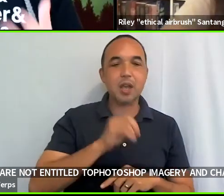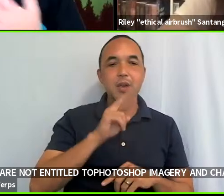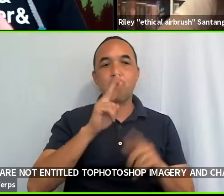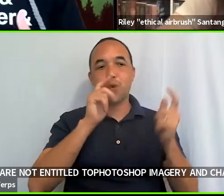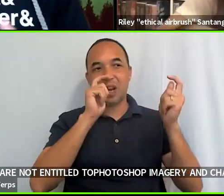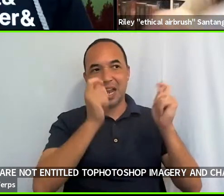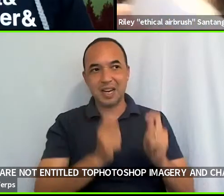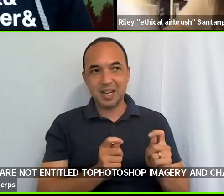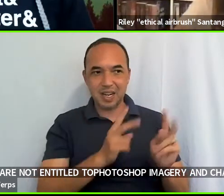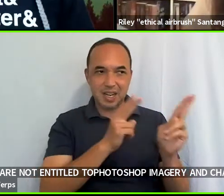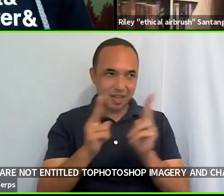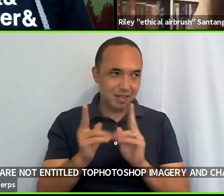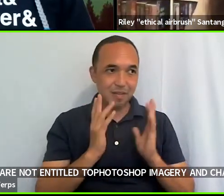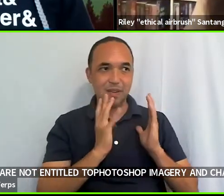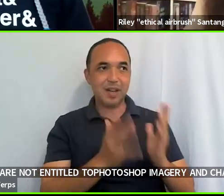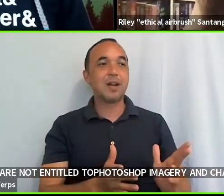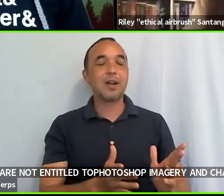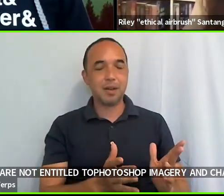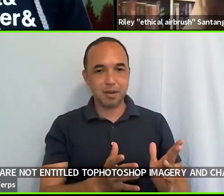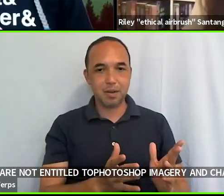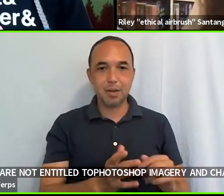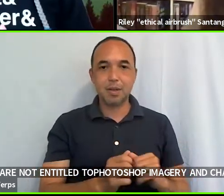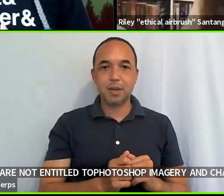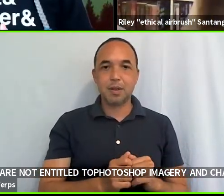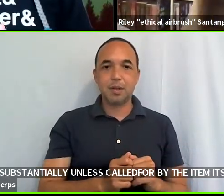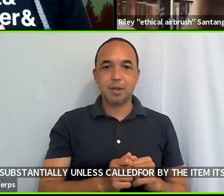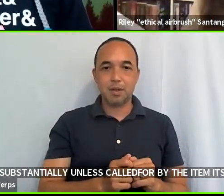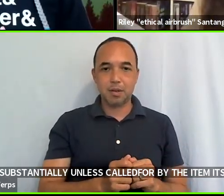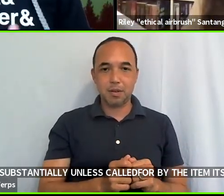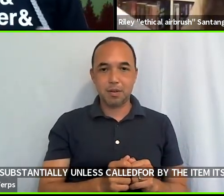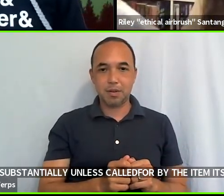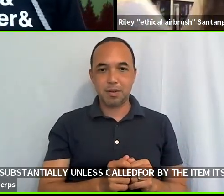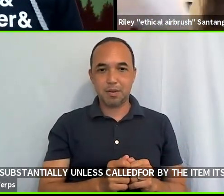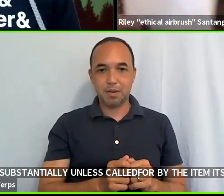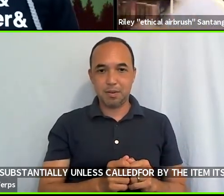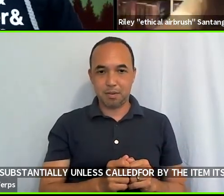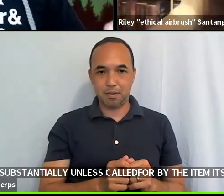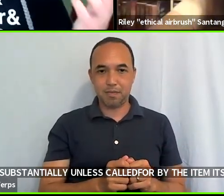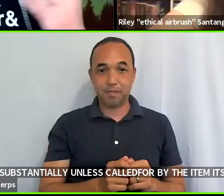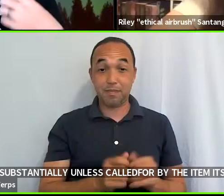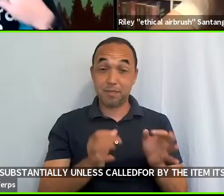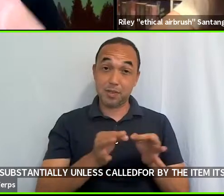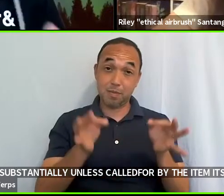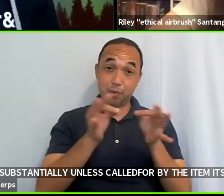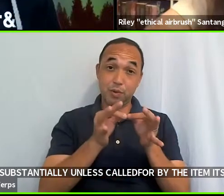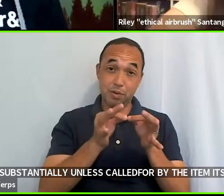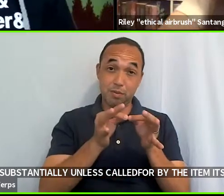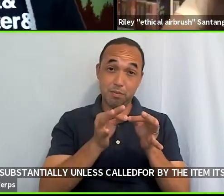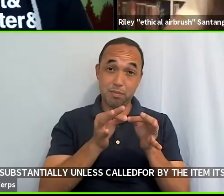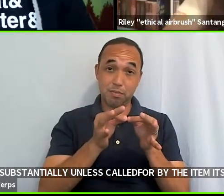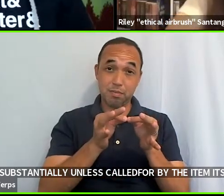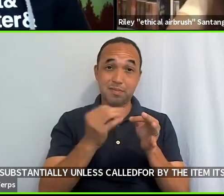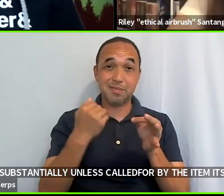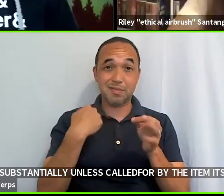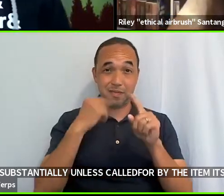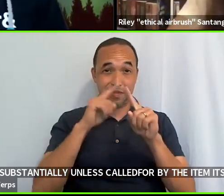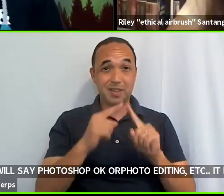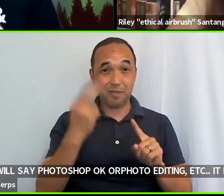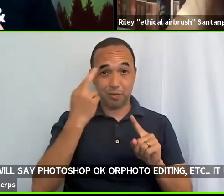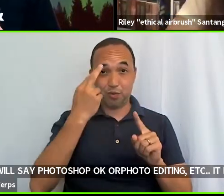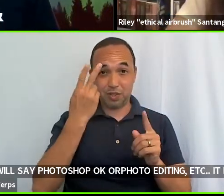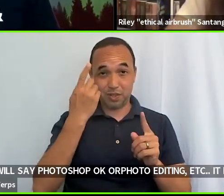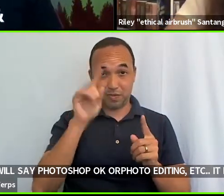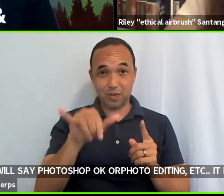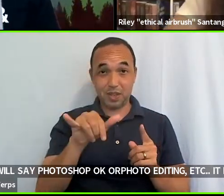editing, etc. Those are, it's an important thing. There's a few reasons for that. Obviously, one